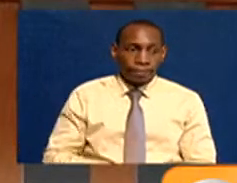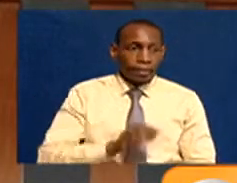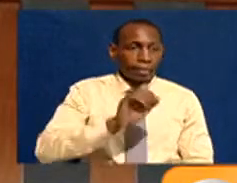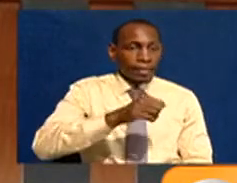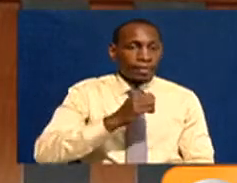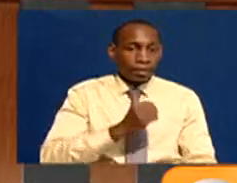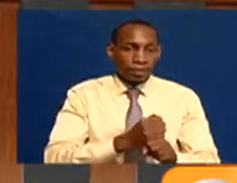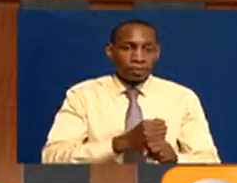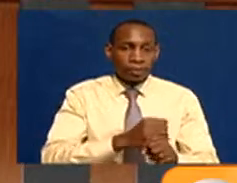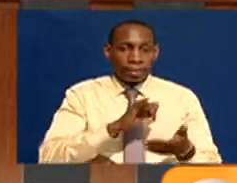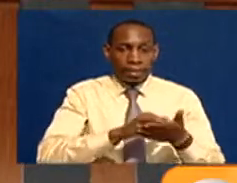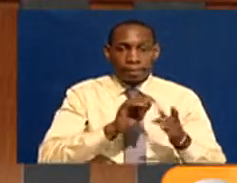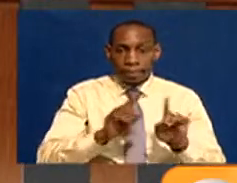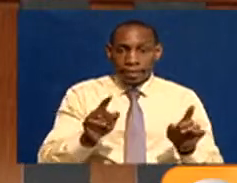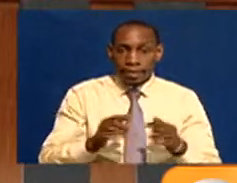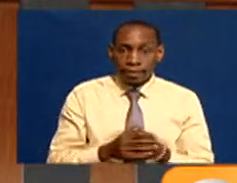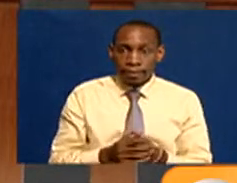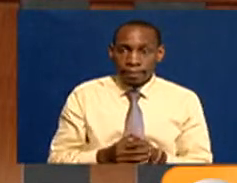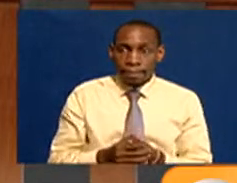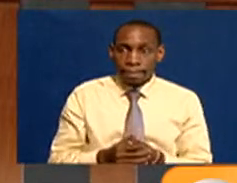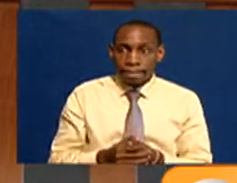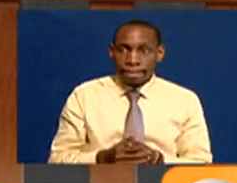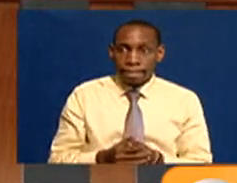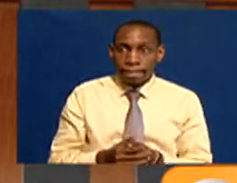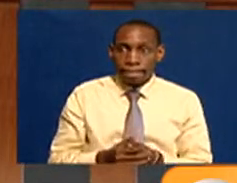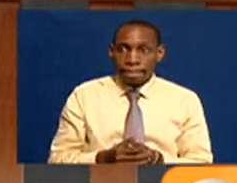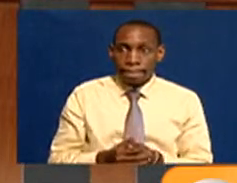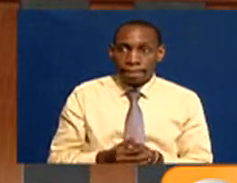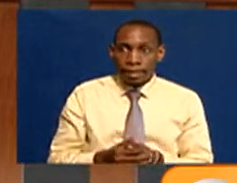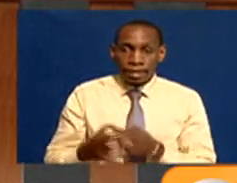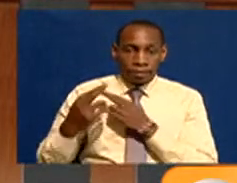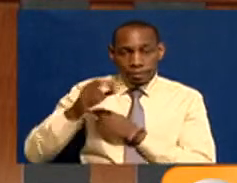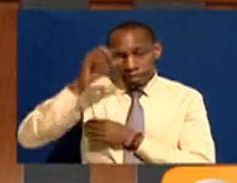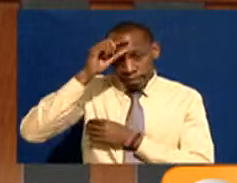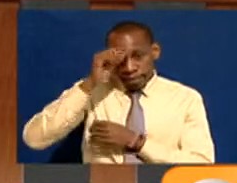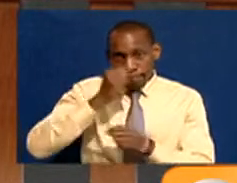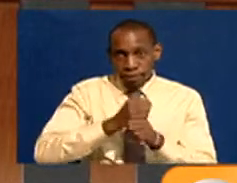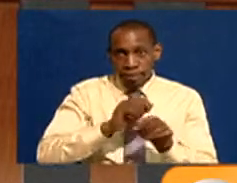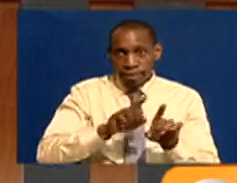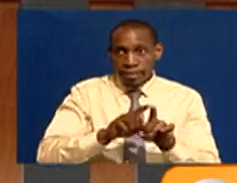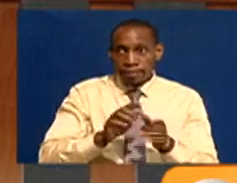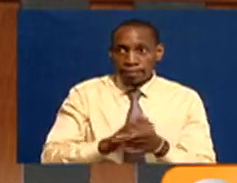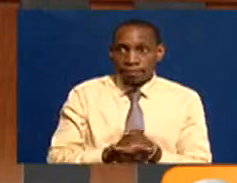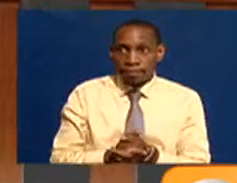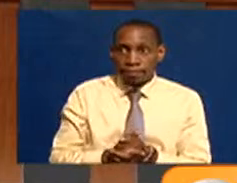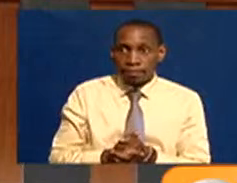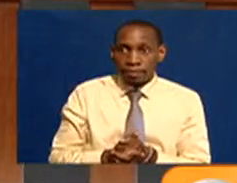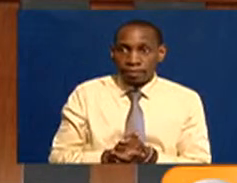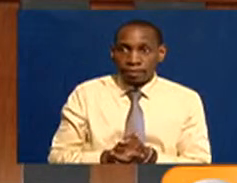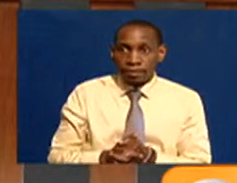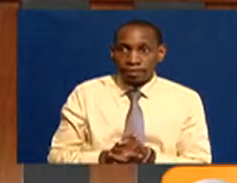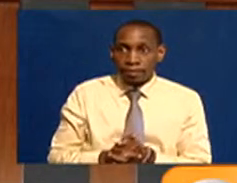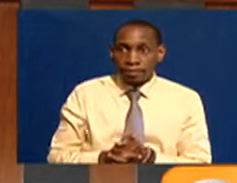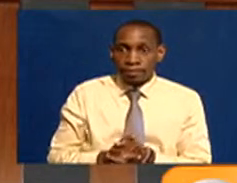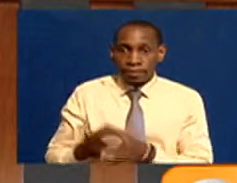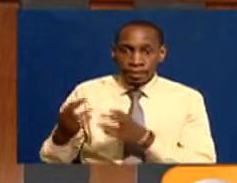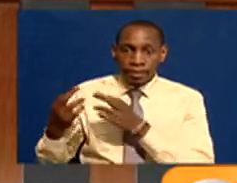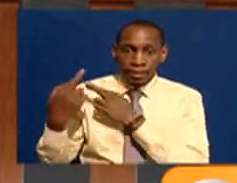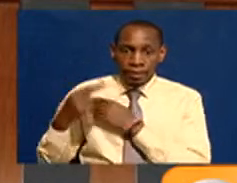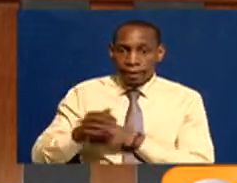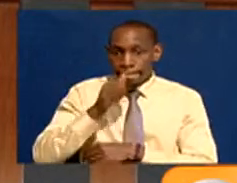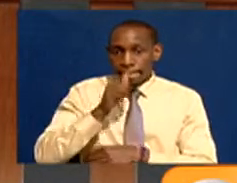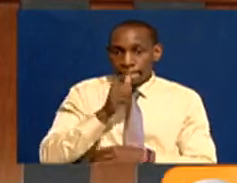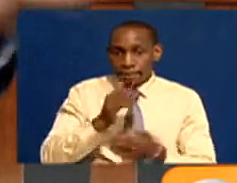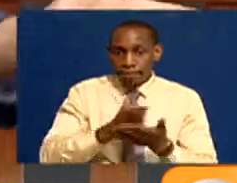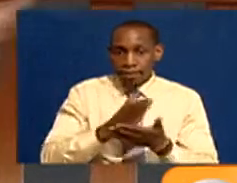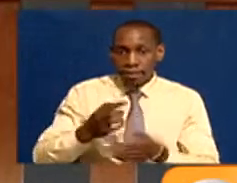going to do that, but we are not just building the industry. It is not the work of government to build industries. It's work of the private sector to build industry. Mm-hmm. What we are